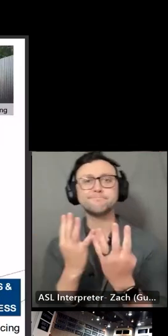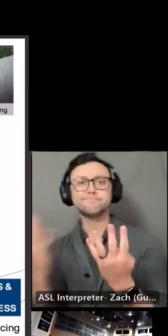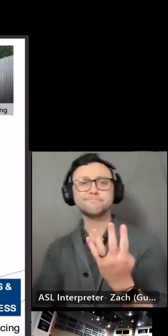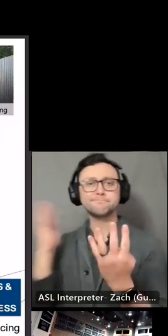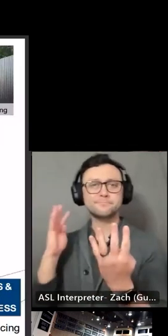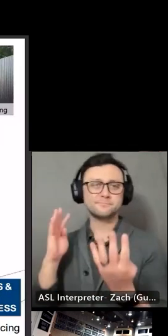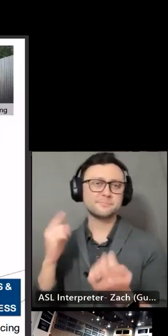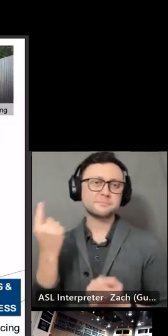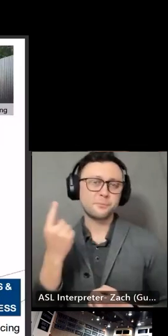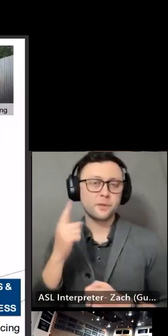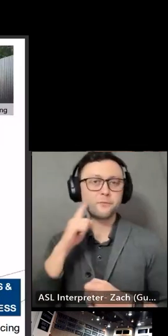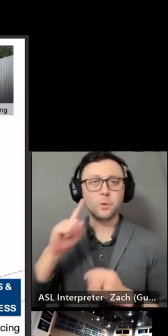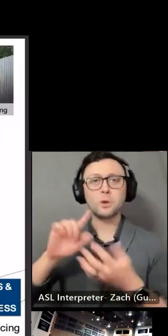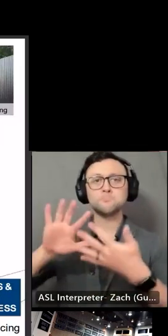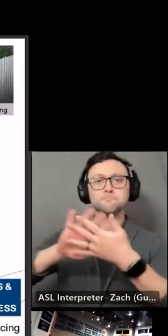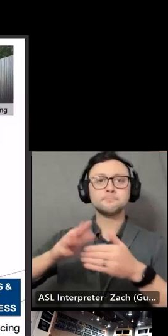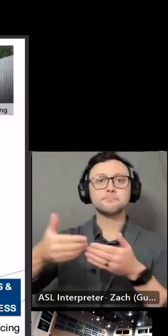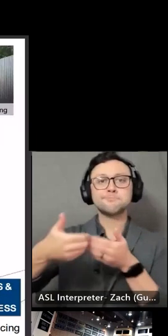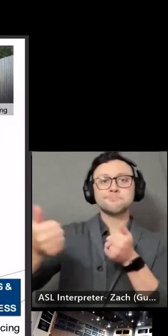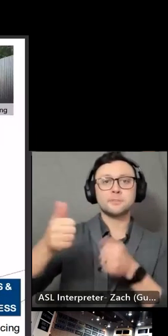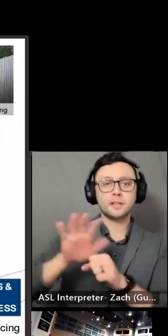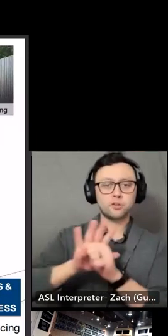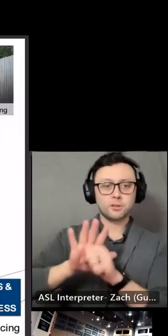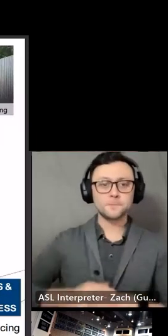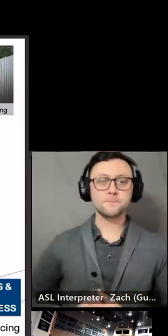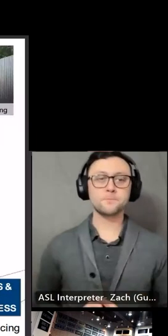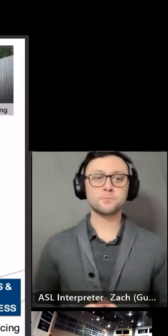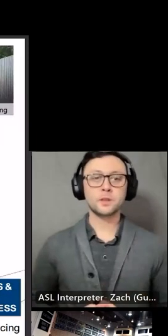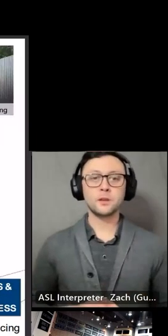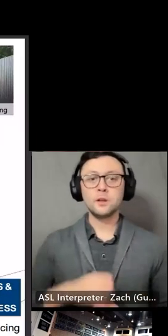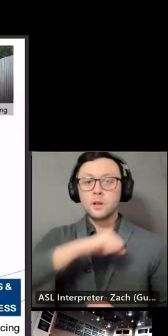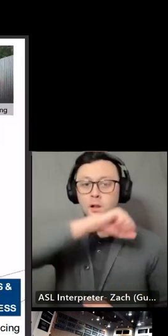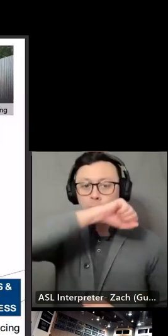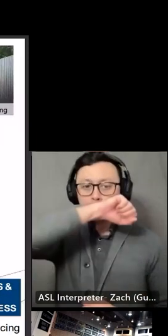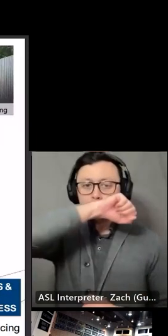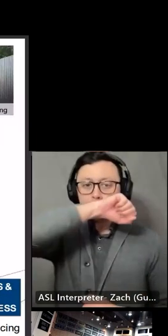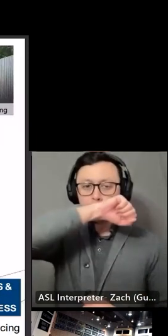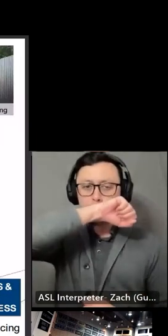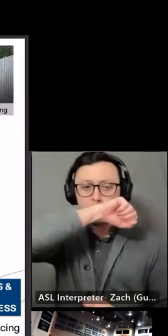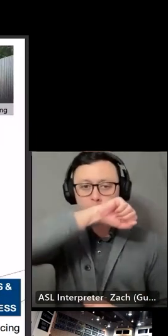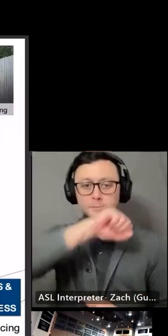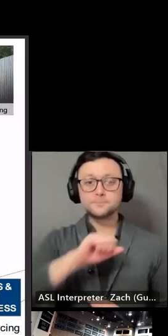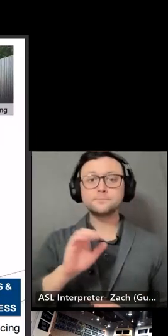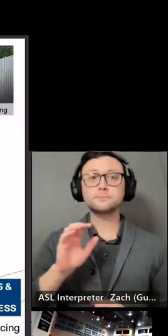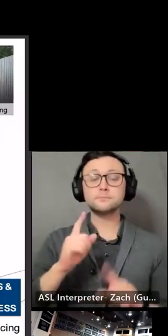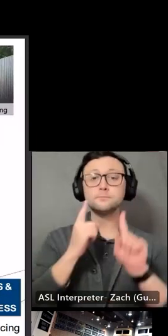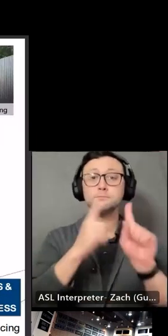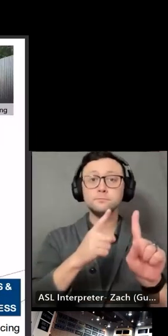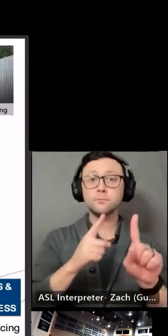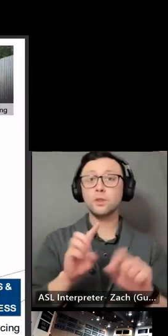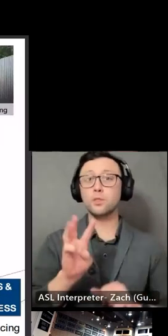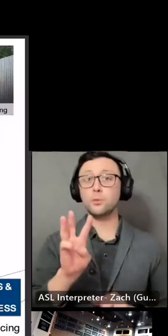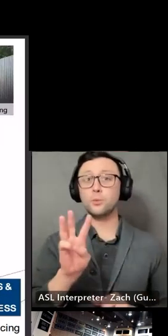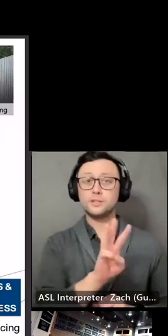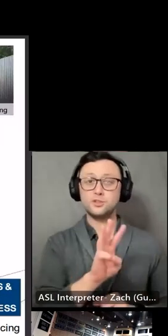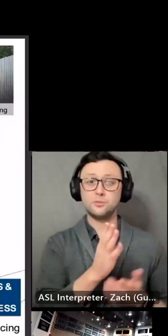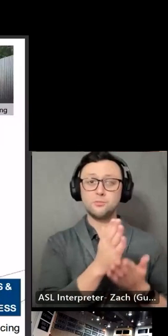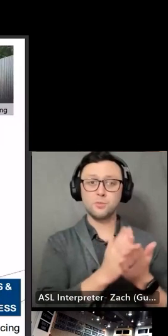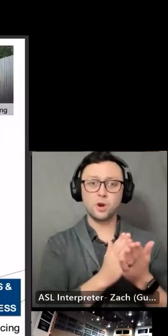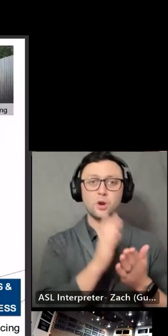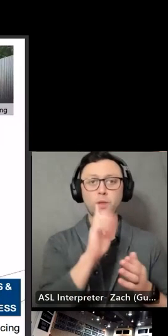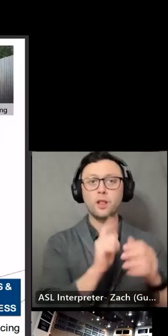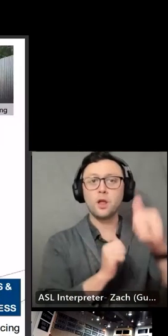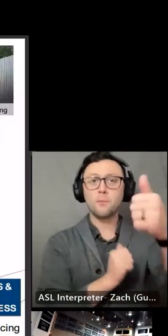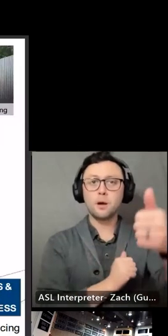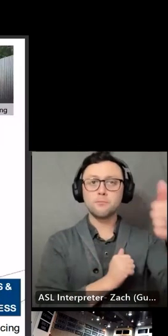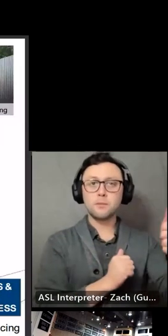are planning for like a sort of more wrought iron approach for the western edge. And this is all flexible,